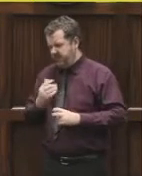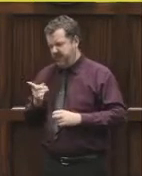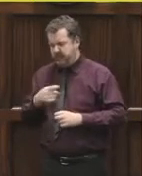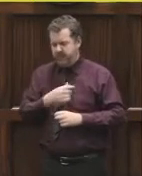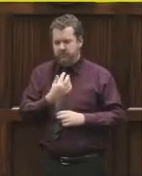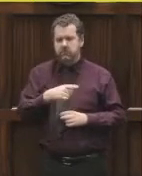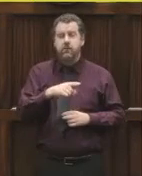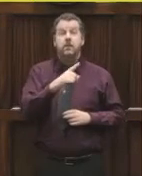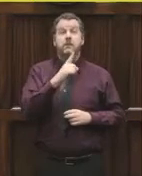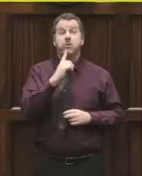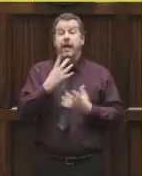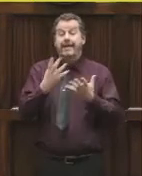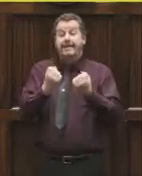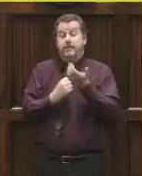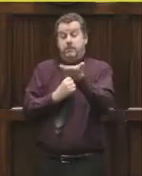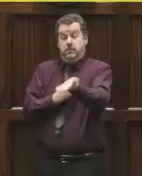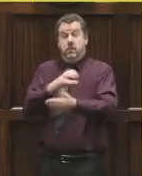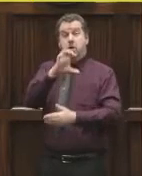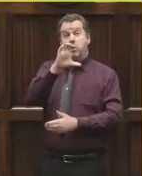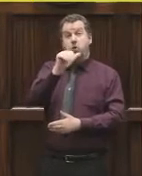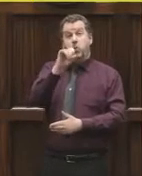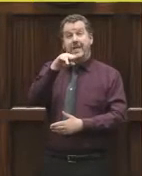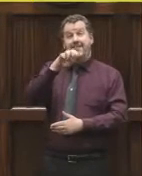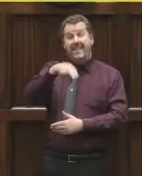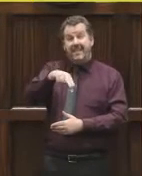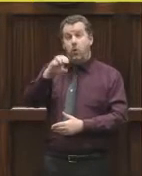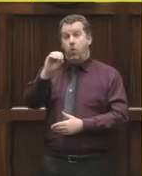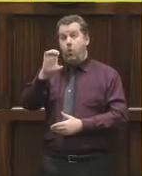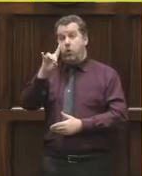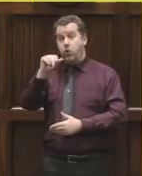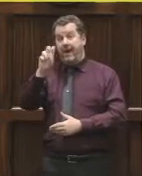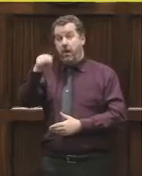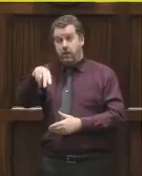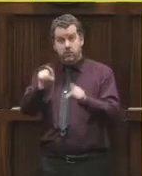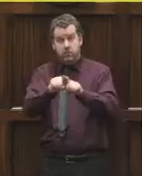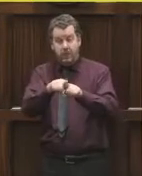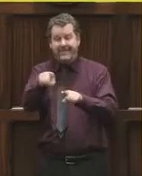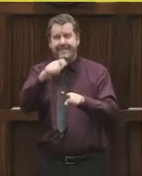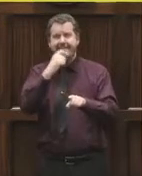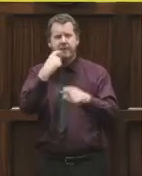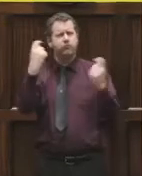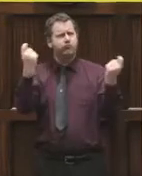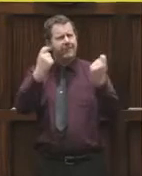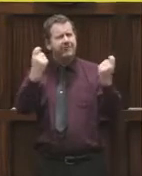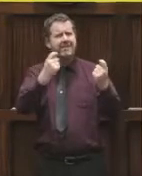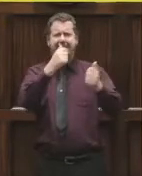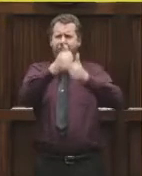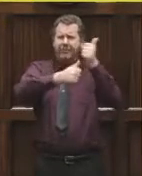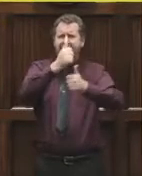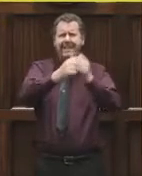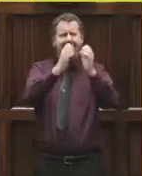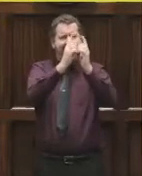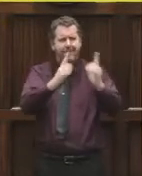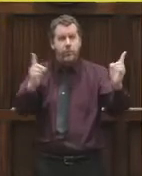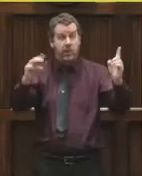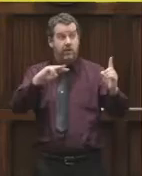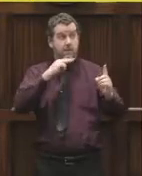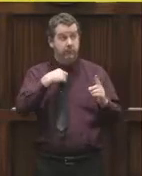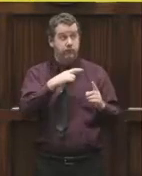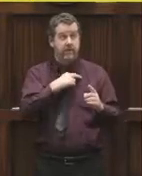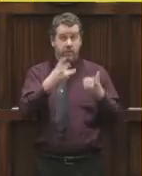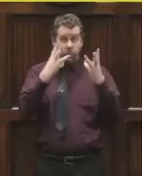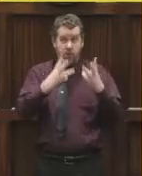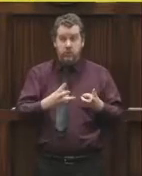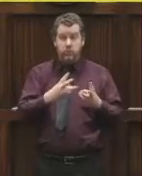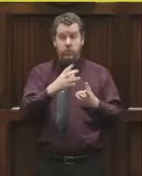said in relation to congratulating and commending. He said, well done everybody. And when I say everybody, I mean all of my colleagues right across